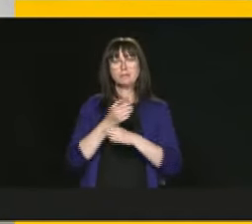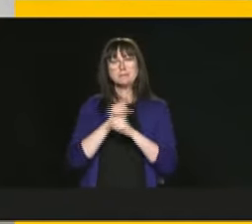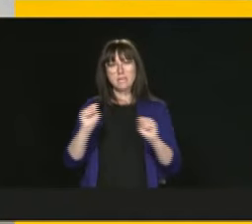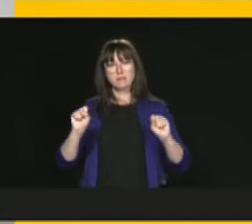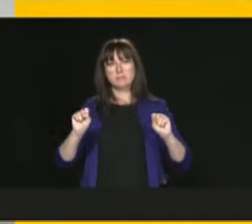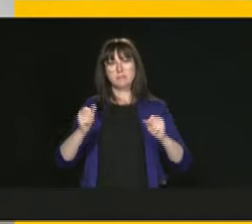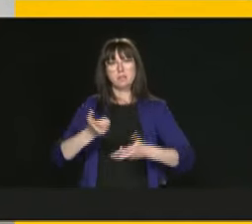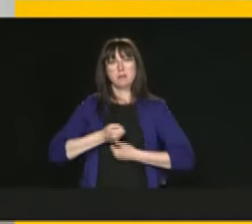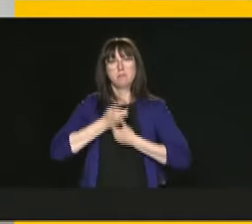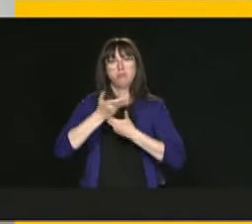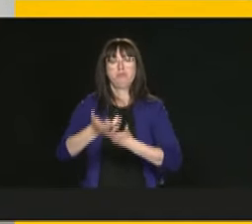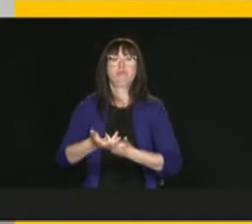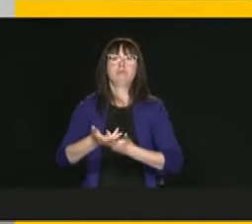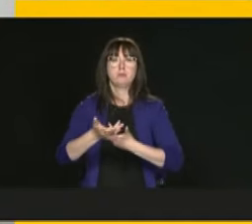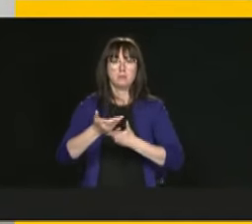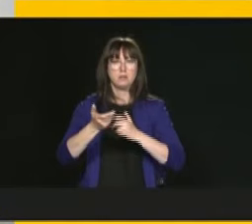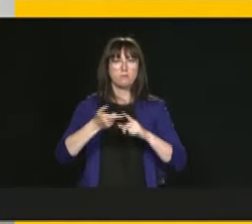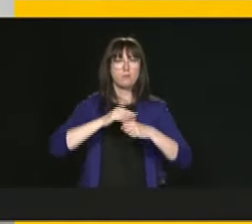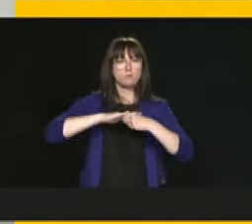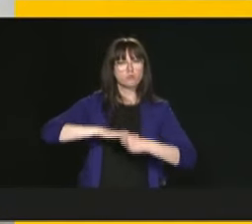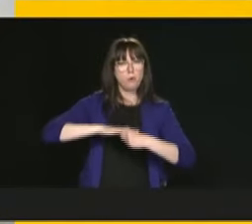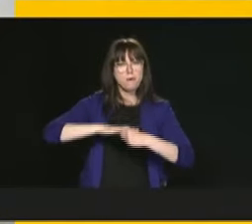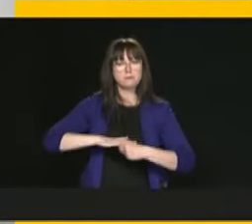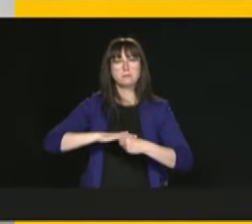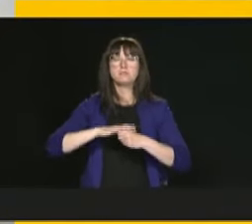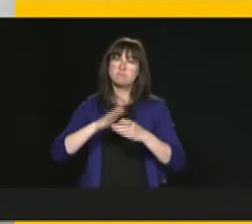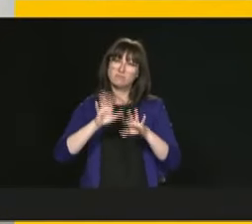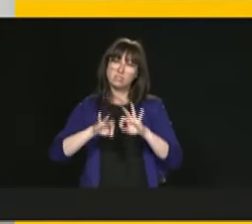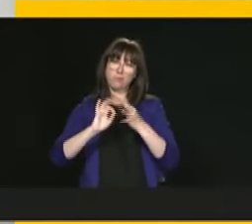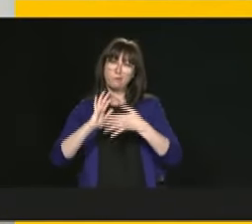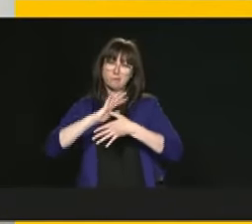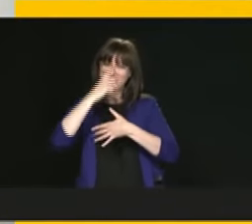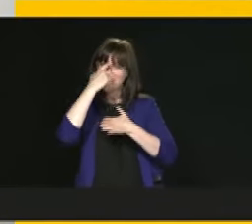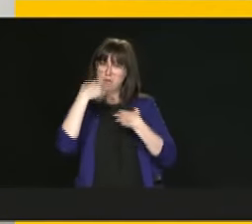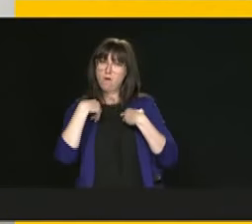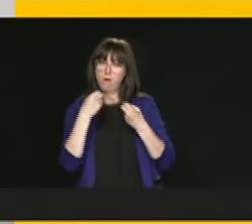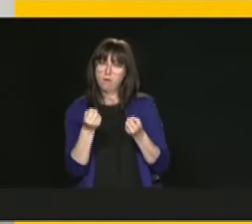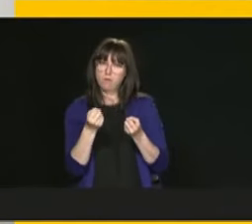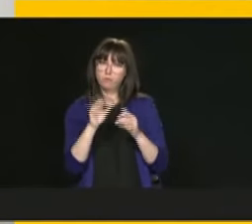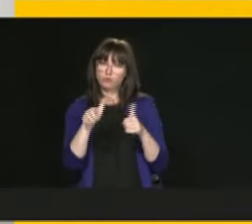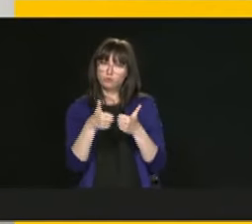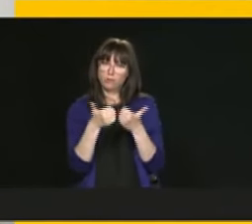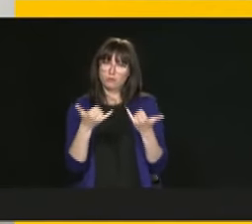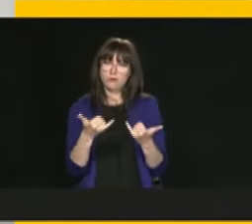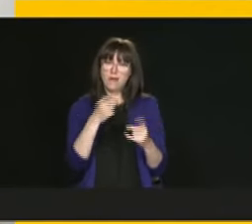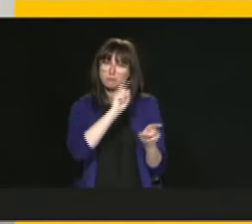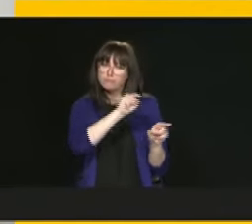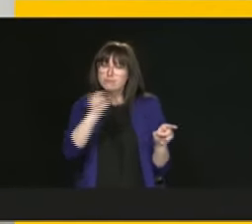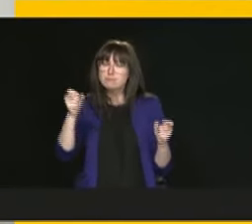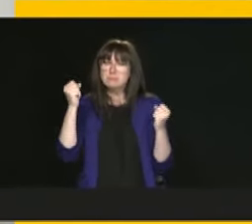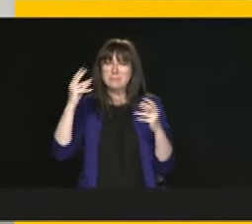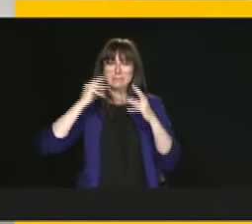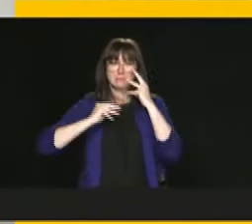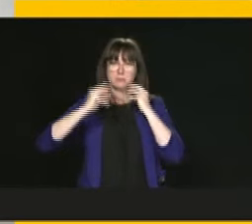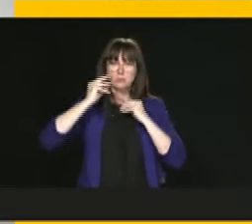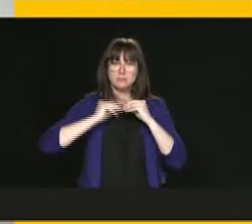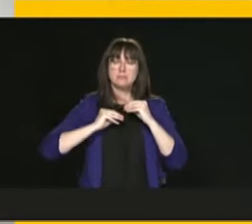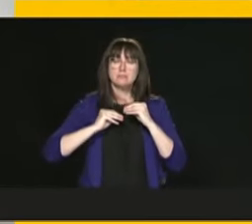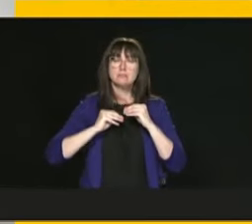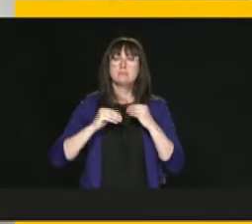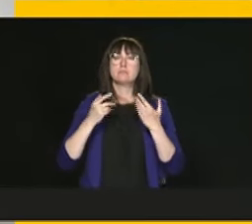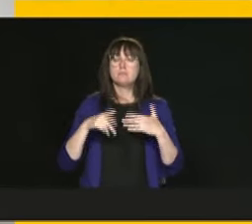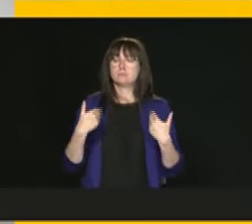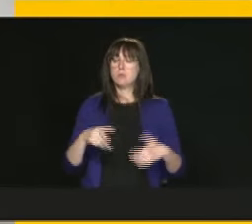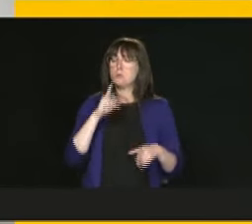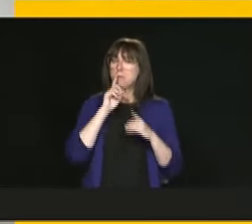valves from the stresses and indeed the mental health challenges many people are facing. We need to try and get